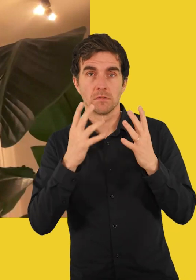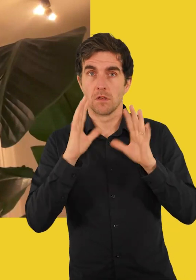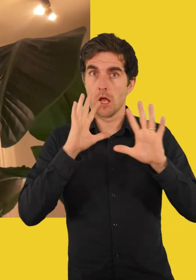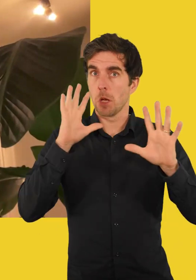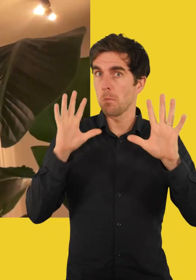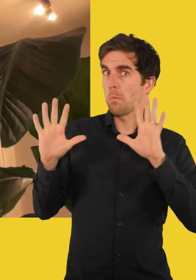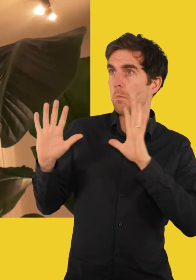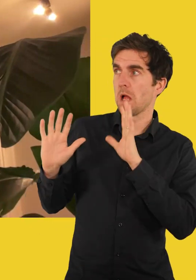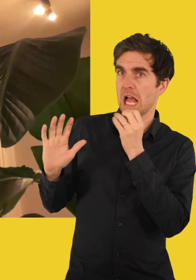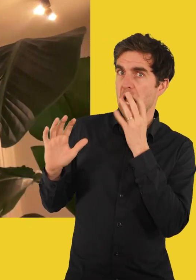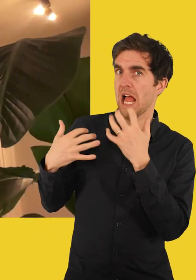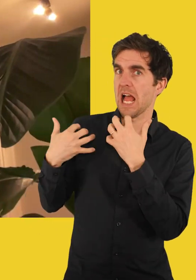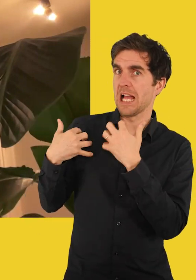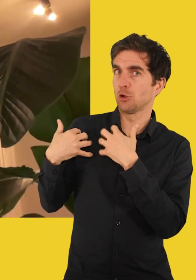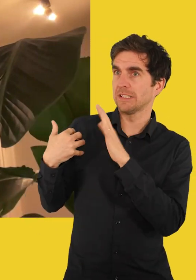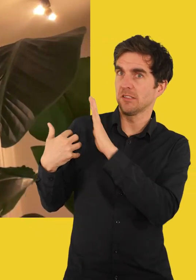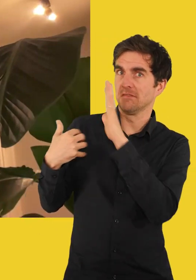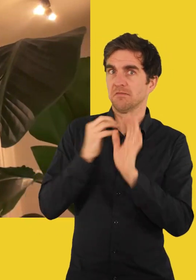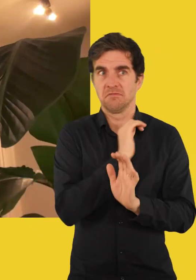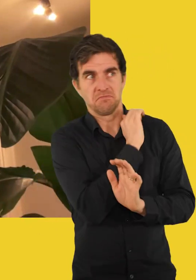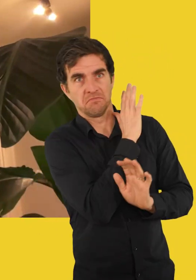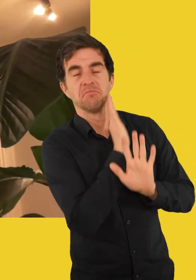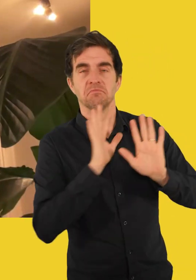questionable nature, on the other side of my other shoulder.